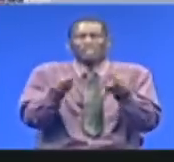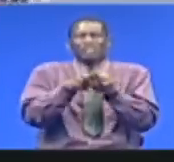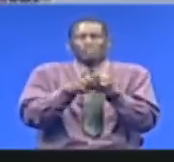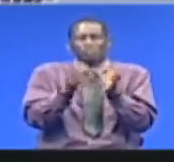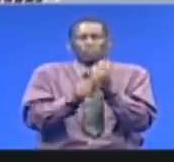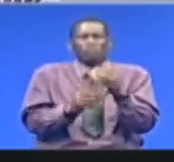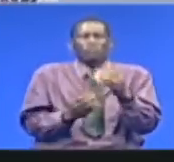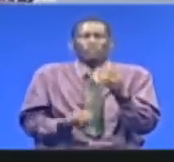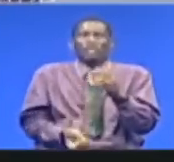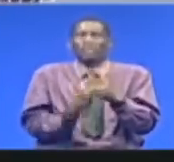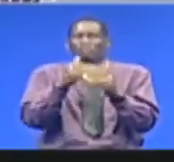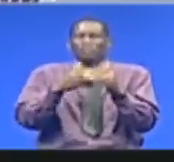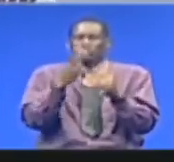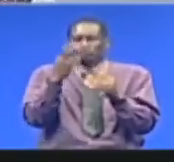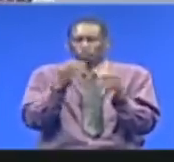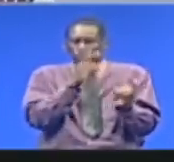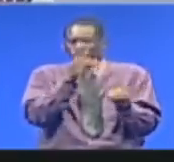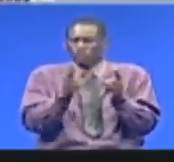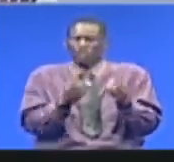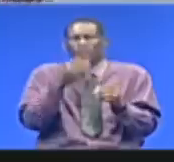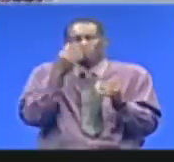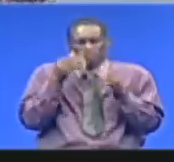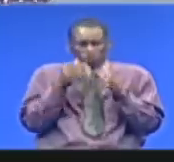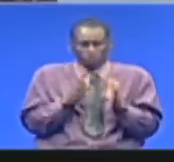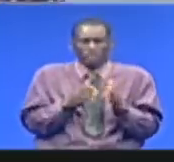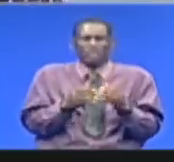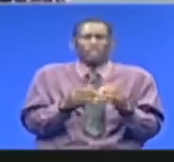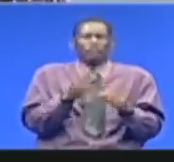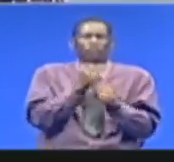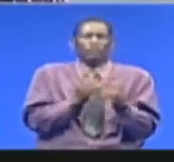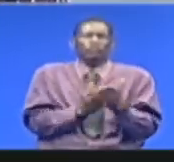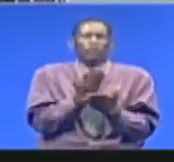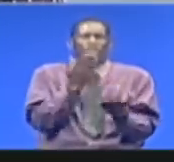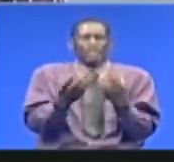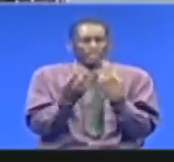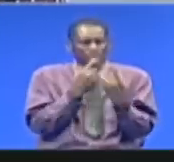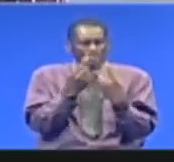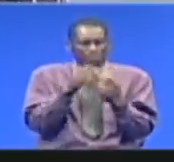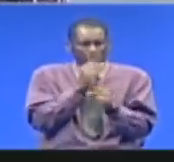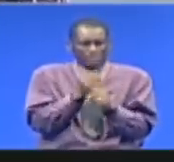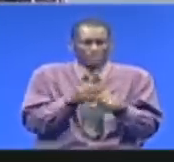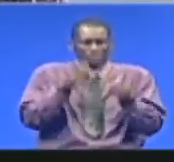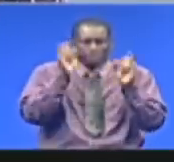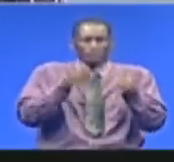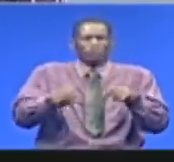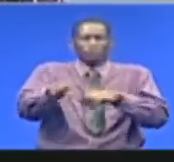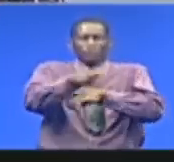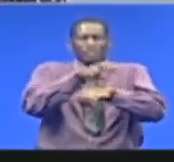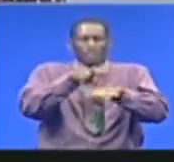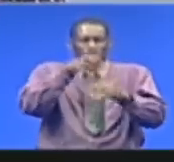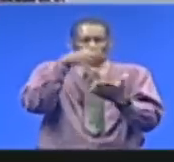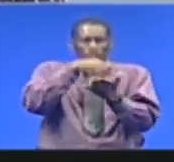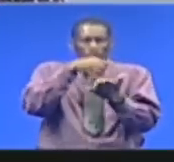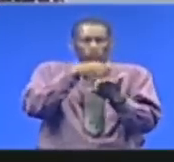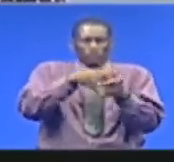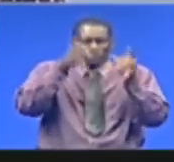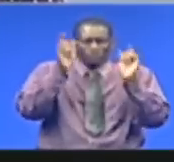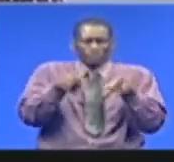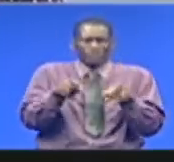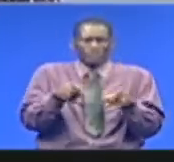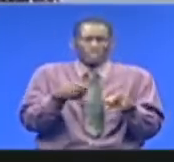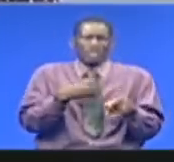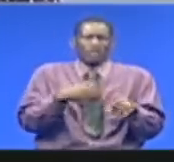way forward is to make sure that whatever dialogue is happening, it must be national, it must be inclusive, it must carry the